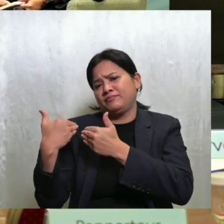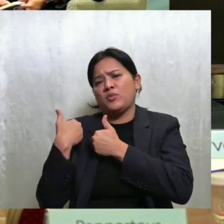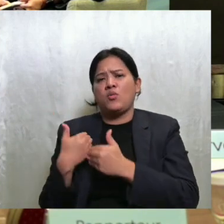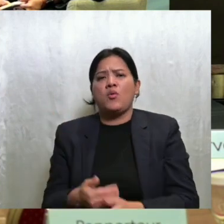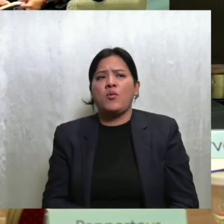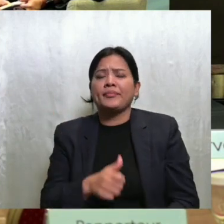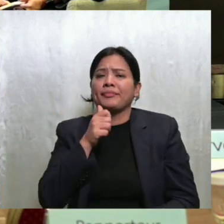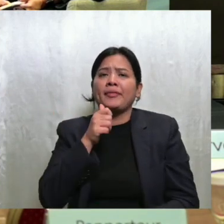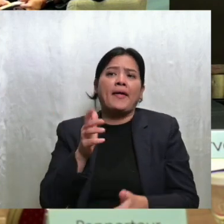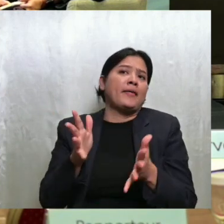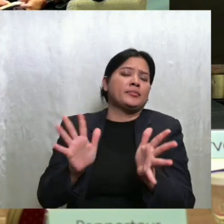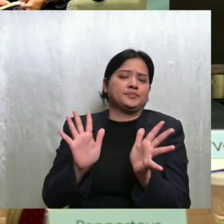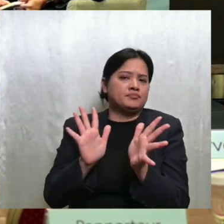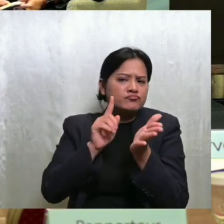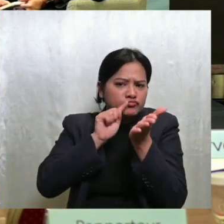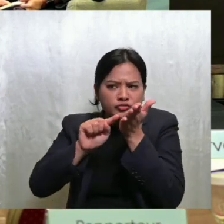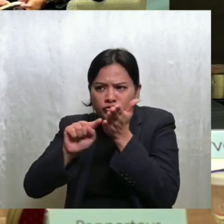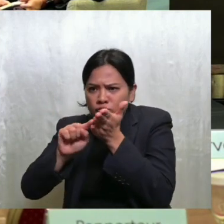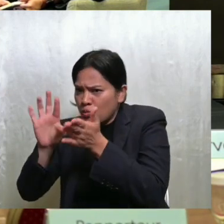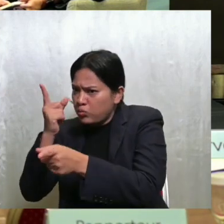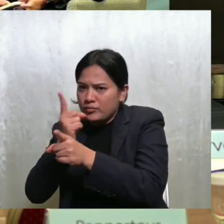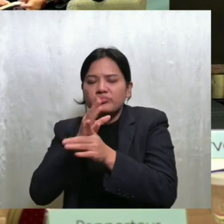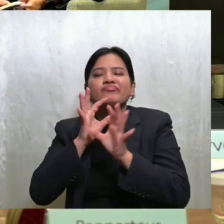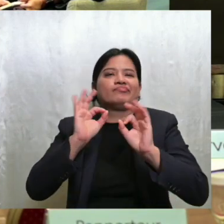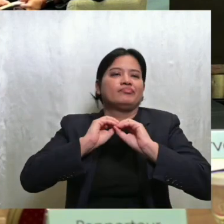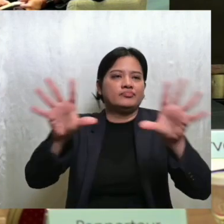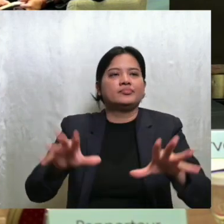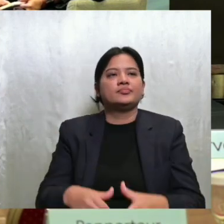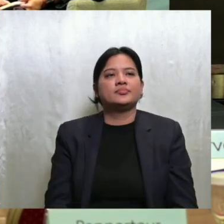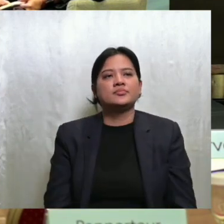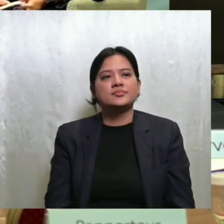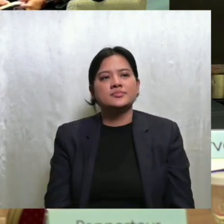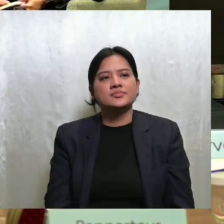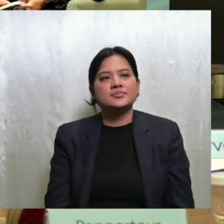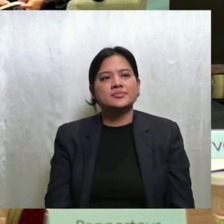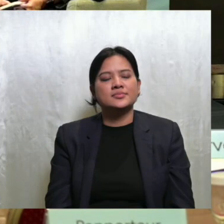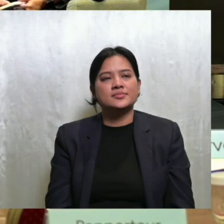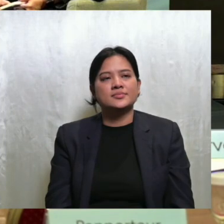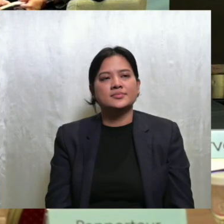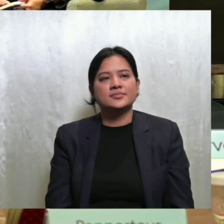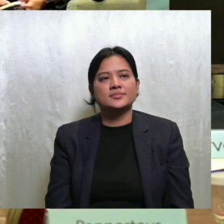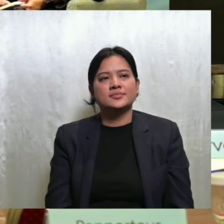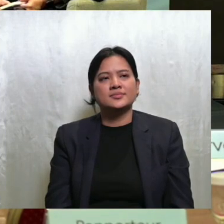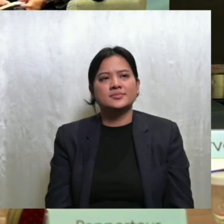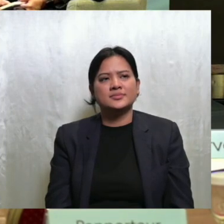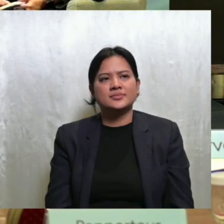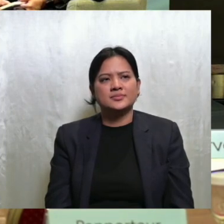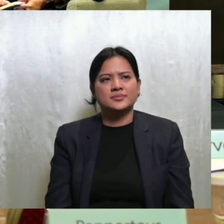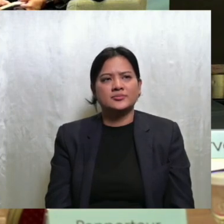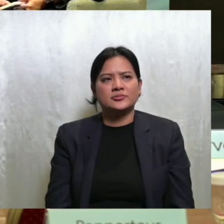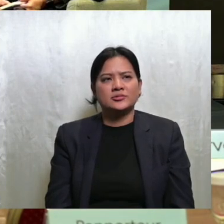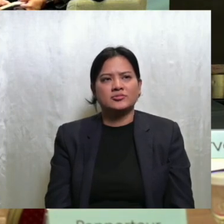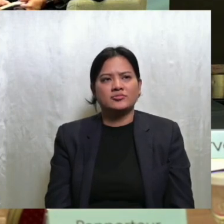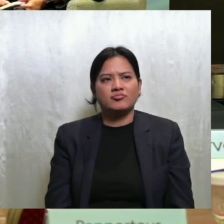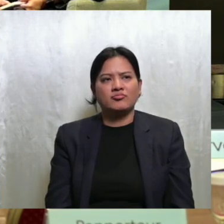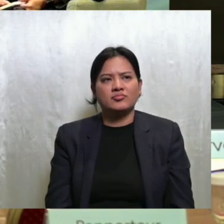to hold back a little with mine. I have so many. But Ms. Omer, I would love for you to